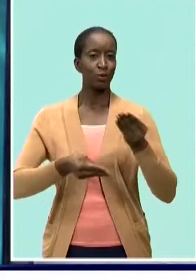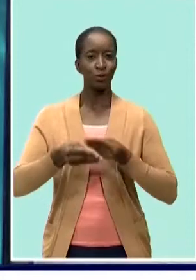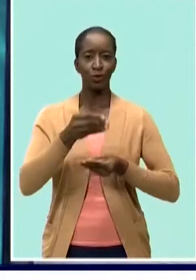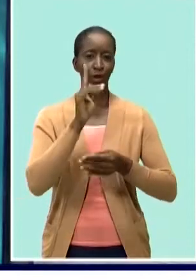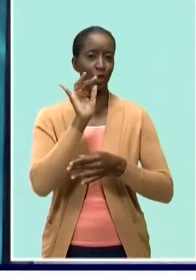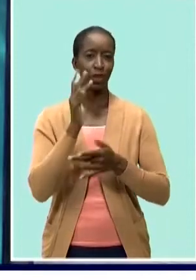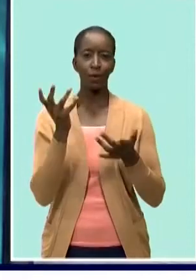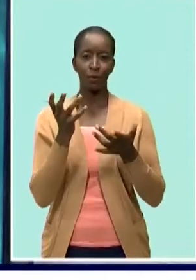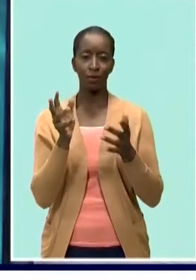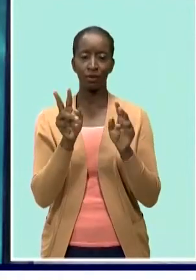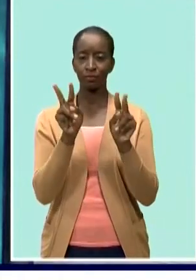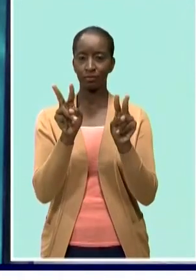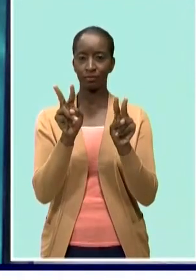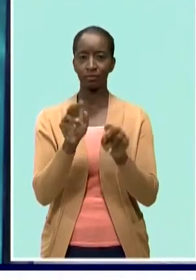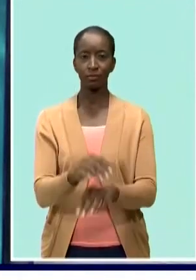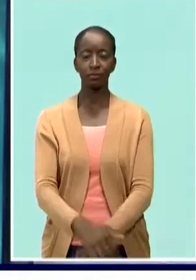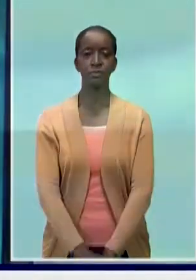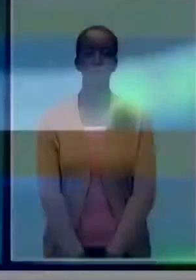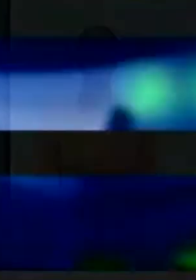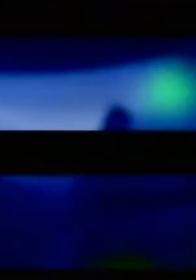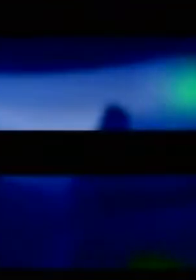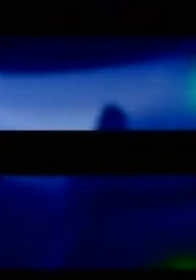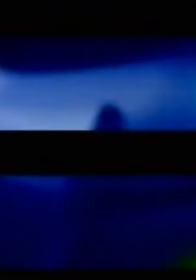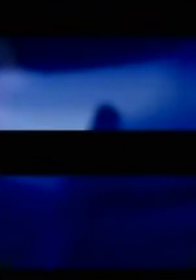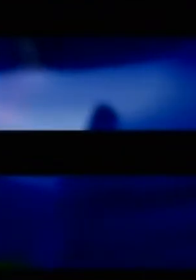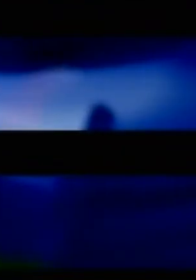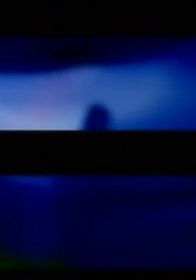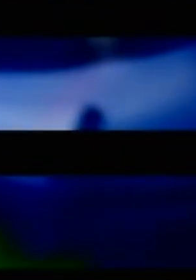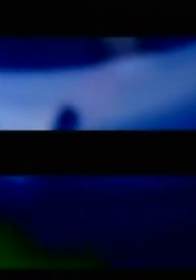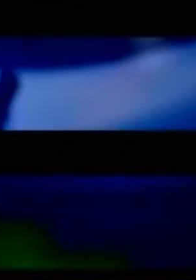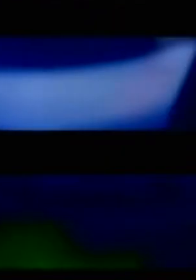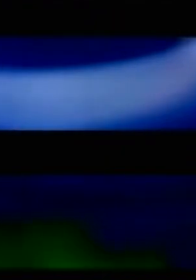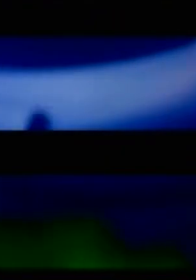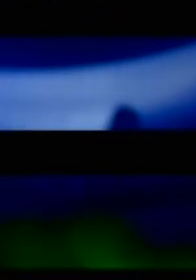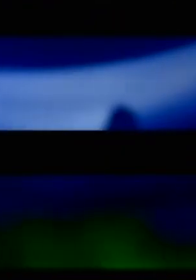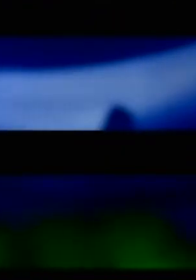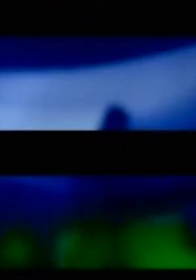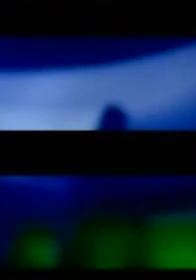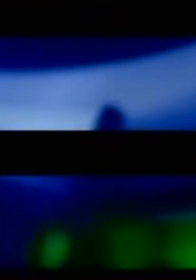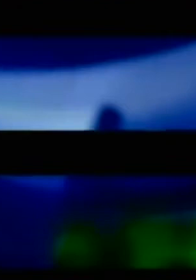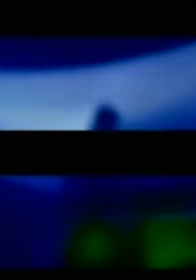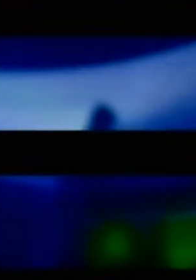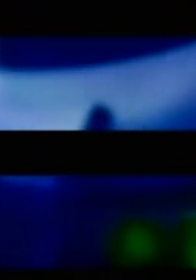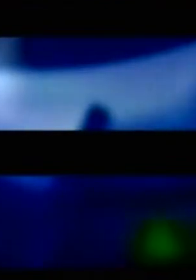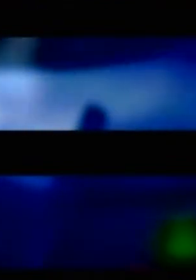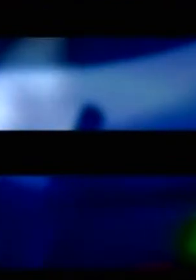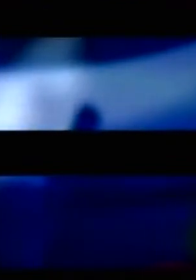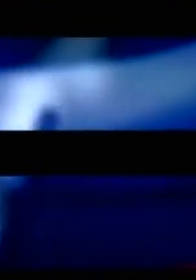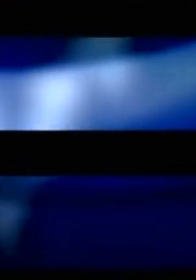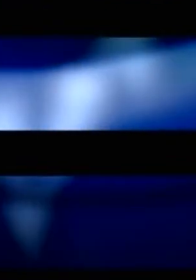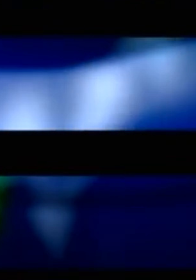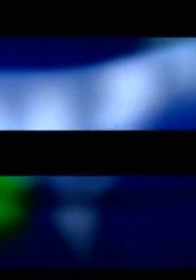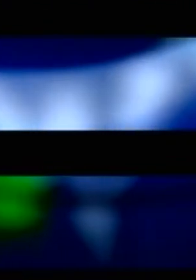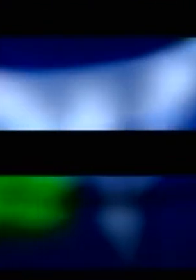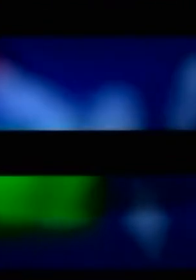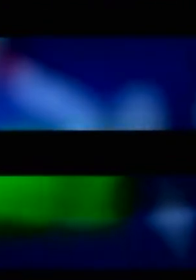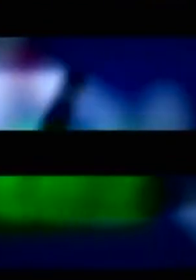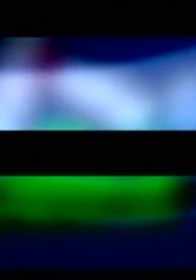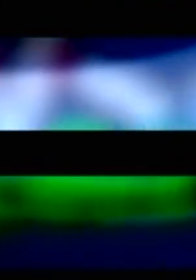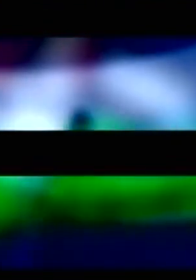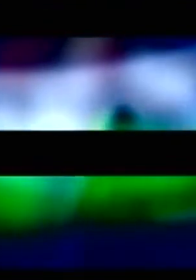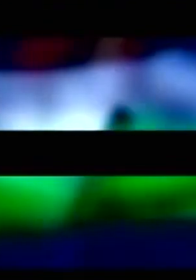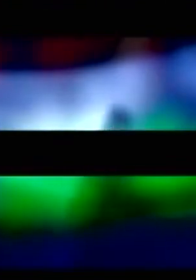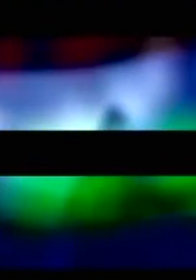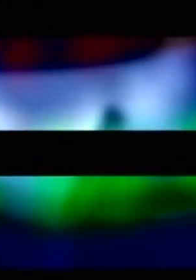across our region. We get started in Jamaica, where MPC Caribbean Clean Energy Limited was the